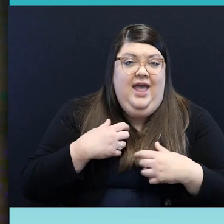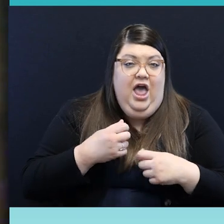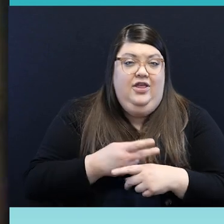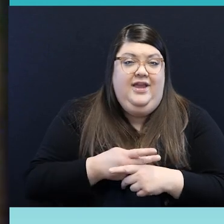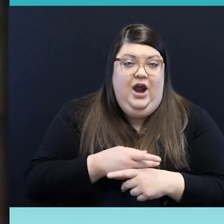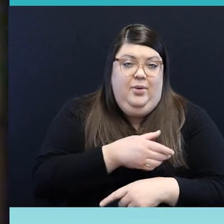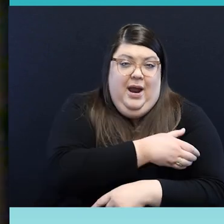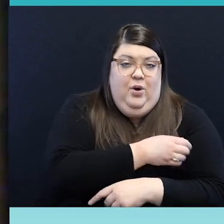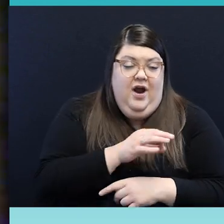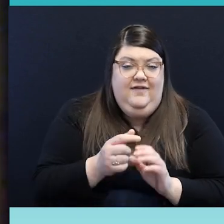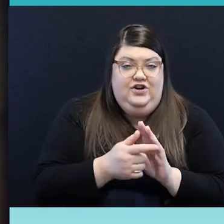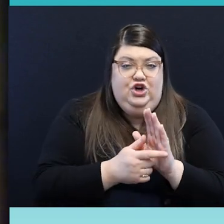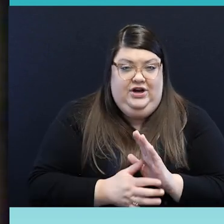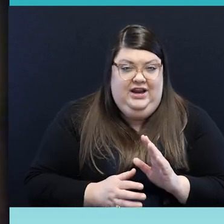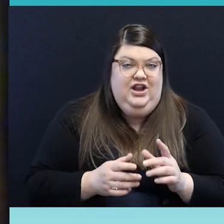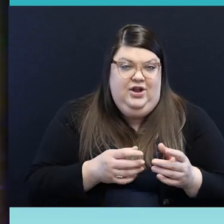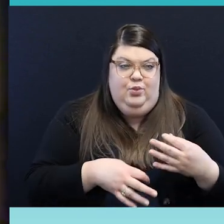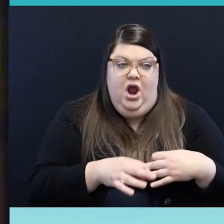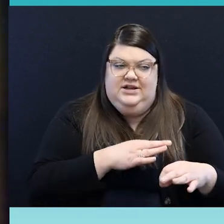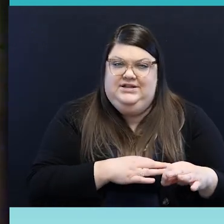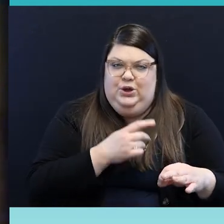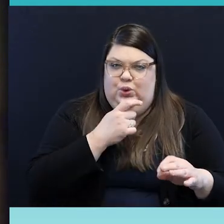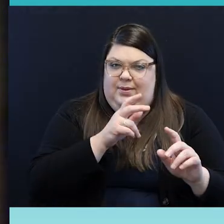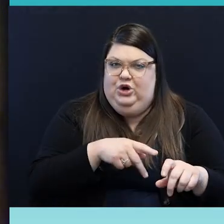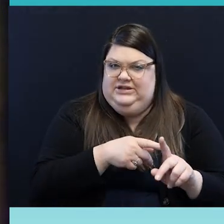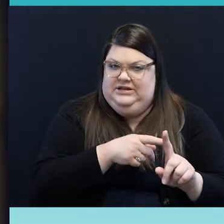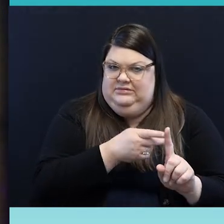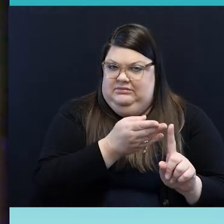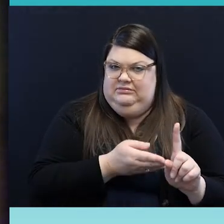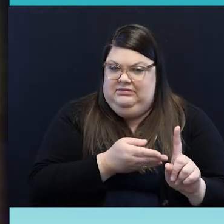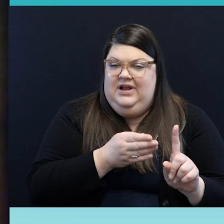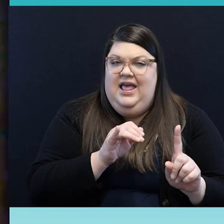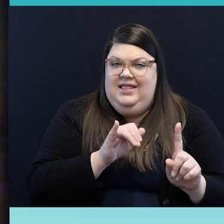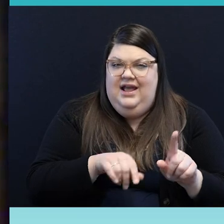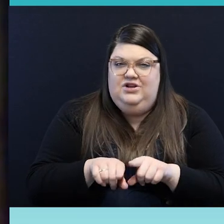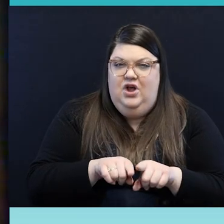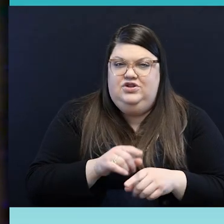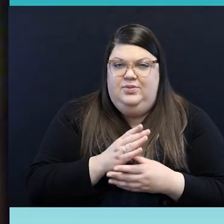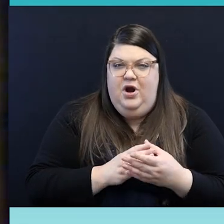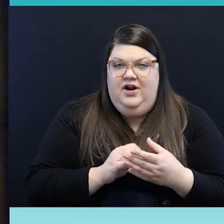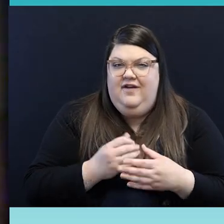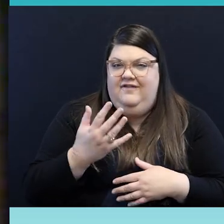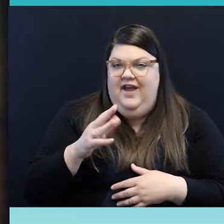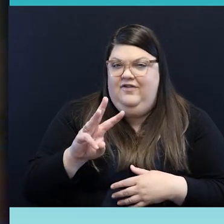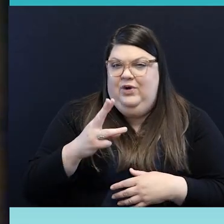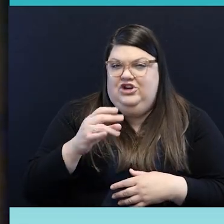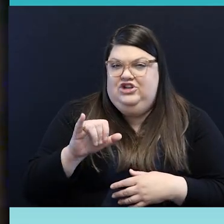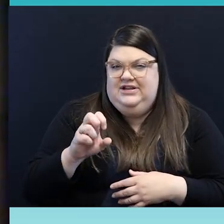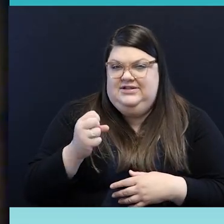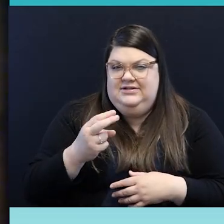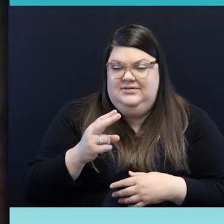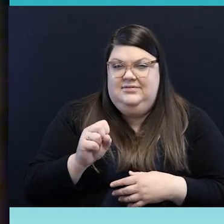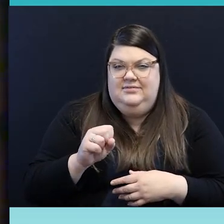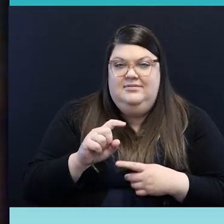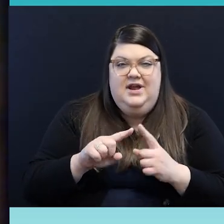Healthcare power of attorney, which is healthcare proxy, who's your person? That's also part of five wishes, but it can